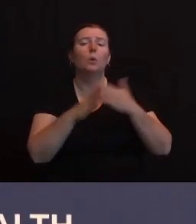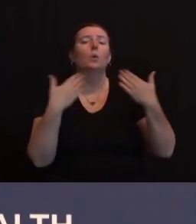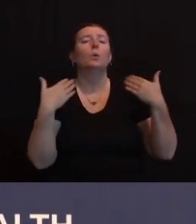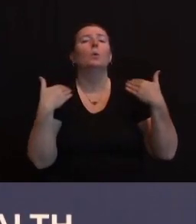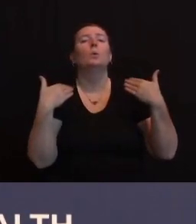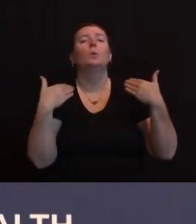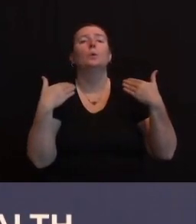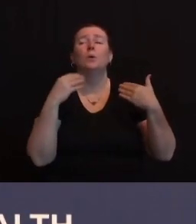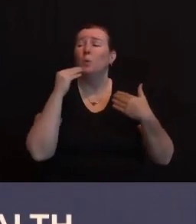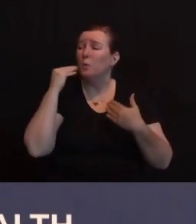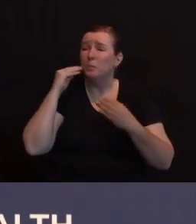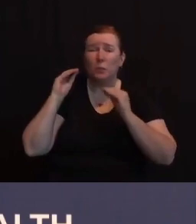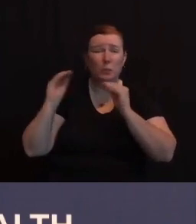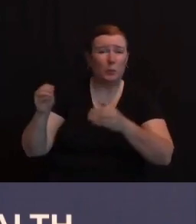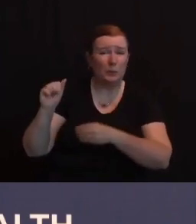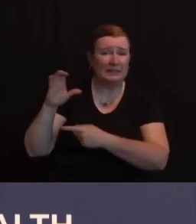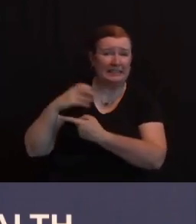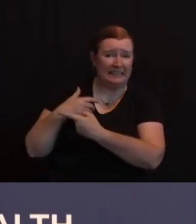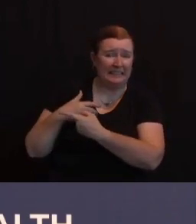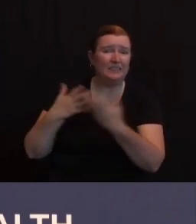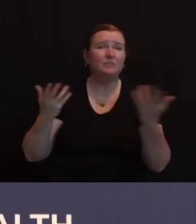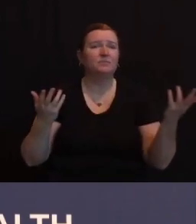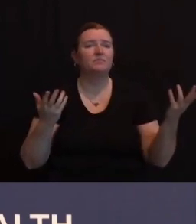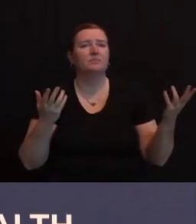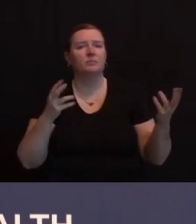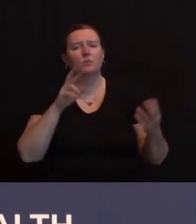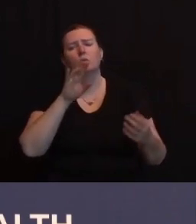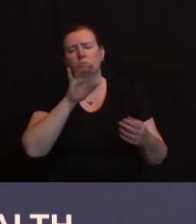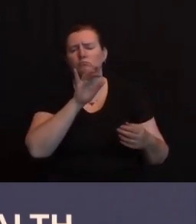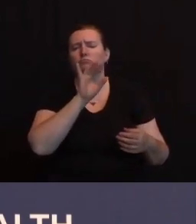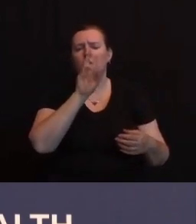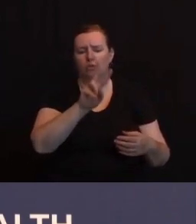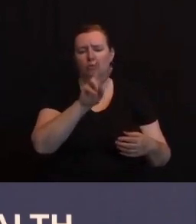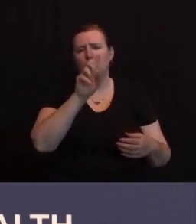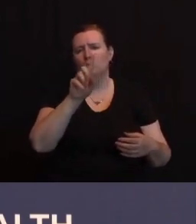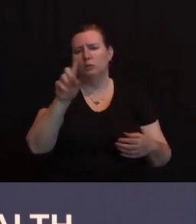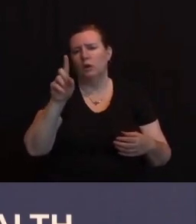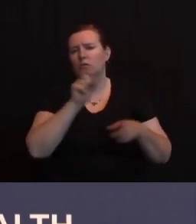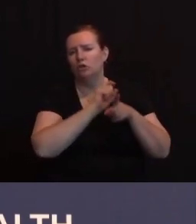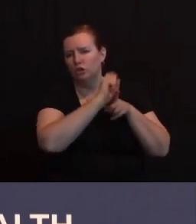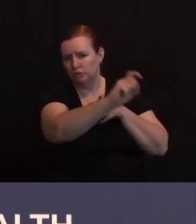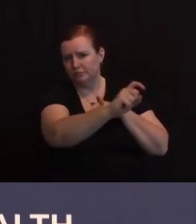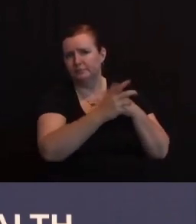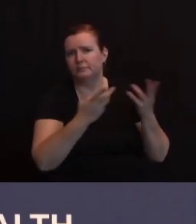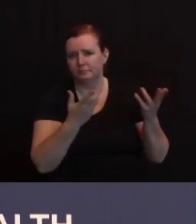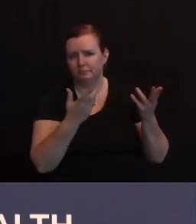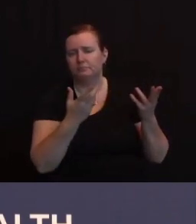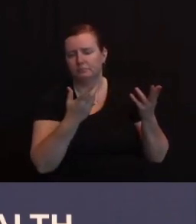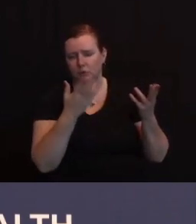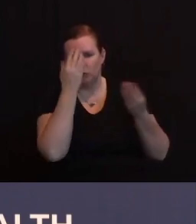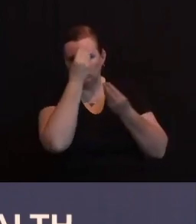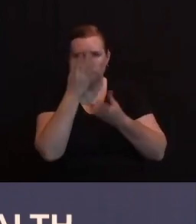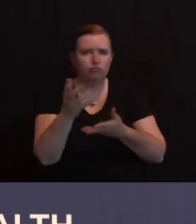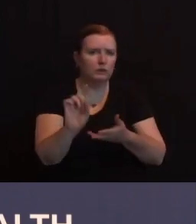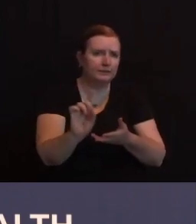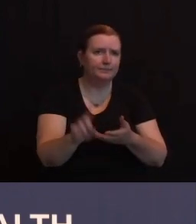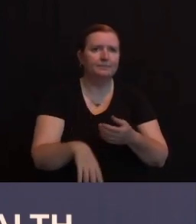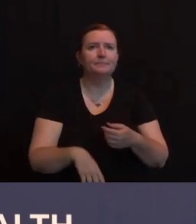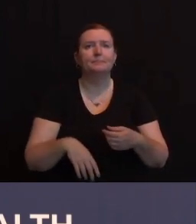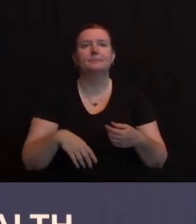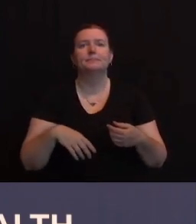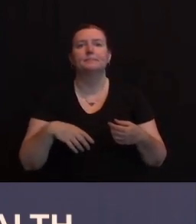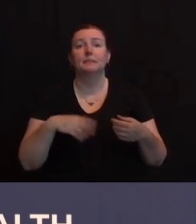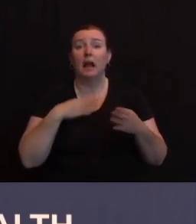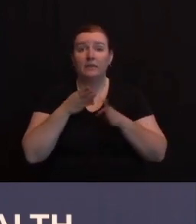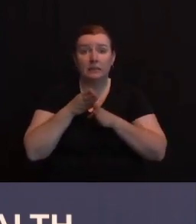folks should keep that in mind. And again, Judy said this several times over the past couple of weeks. call an elderly neighbor or relative or someone who you think